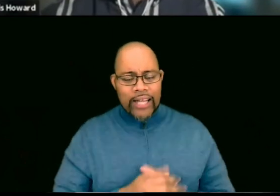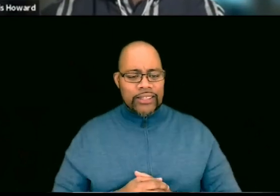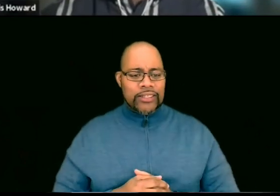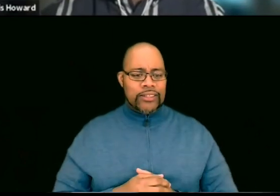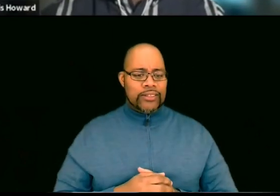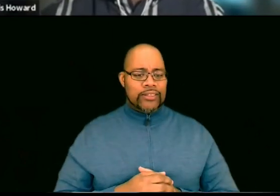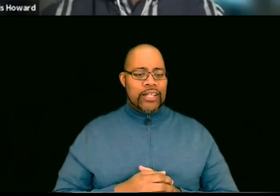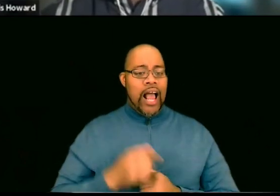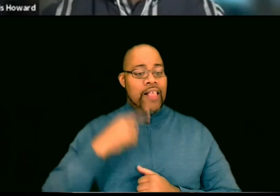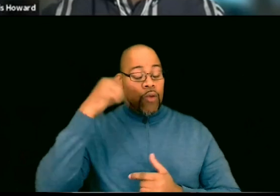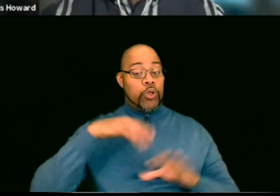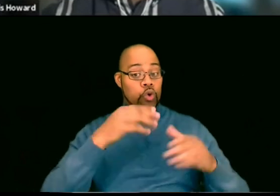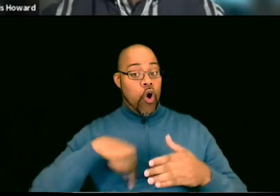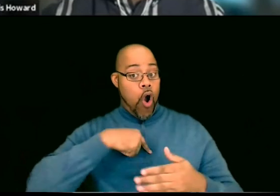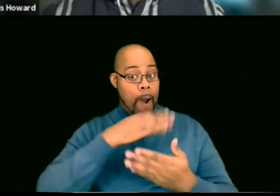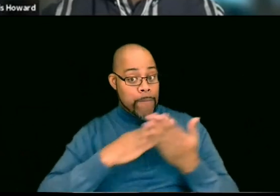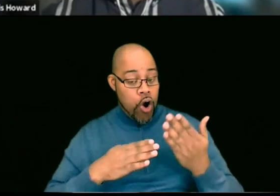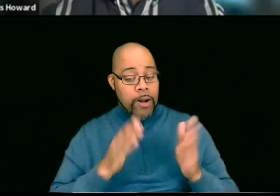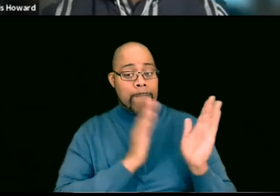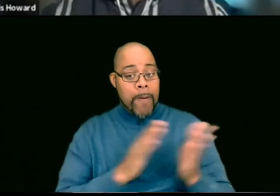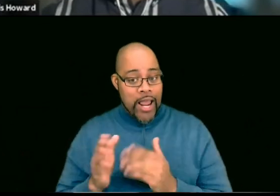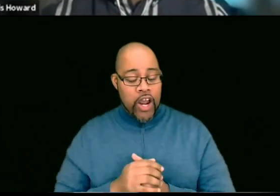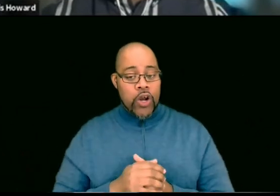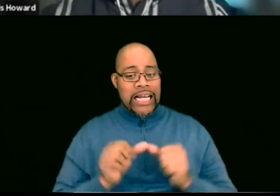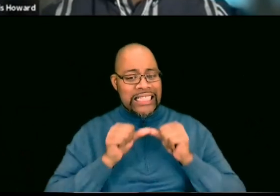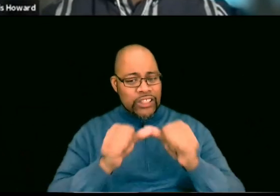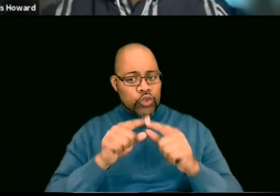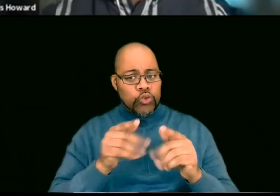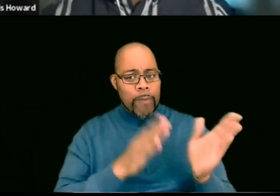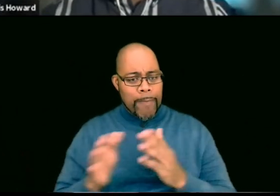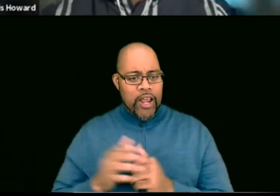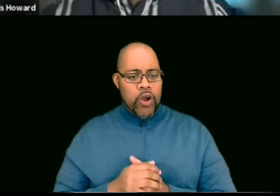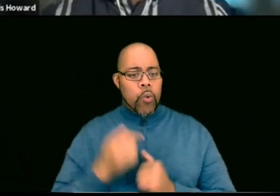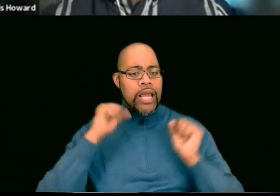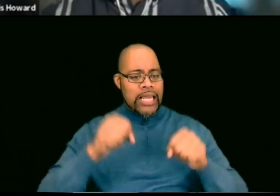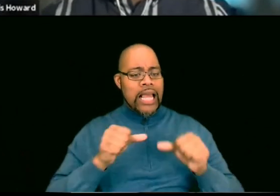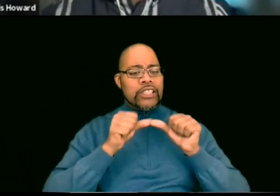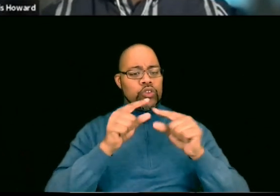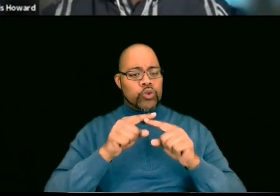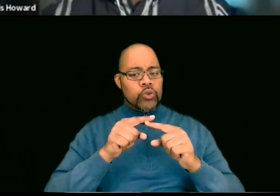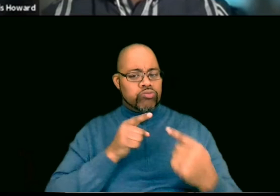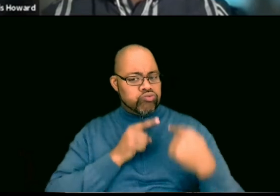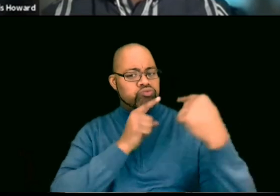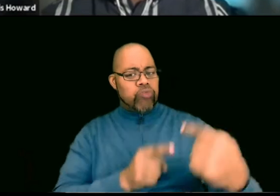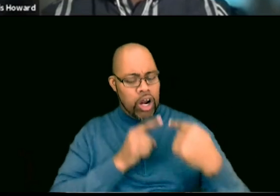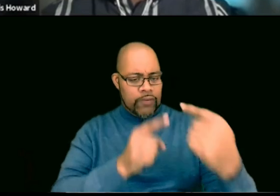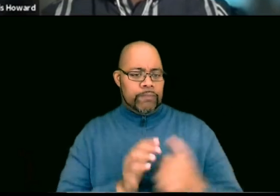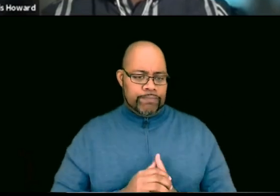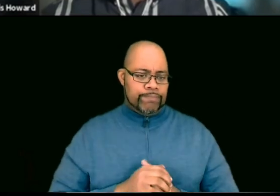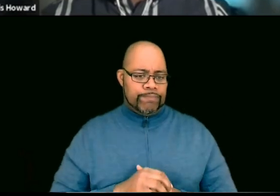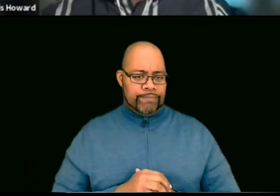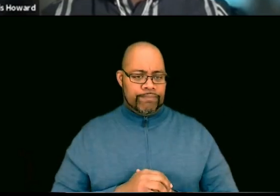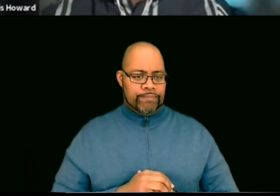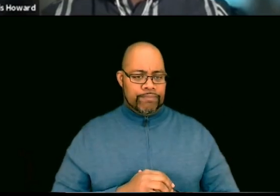so I believe if we do our part and prepare and continue to prepare, we continue to fight the battle.